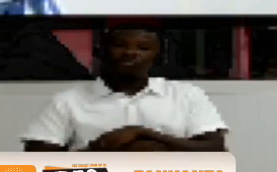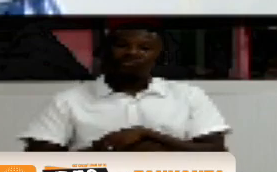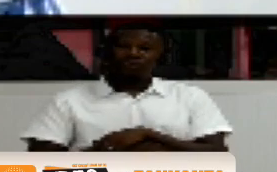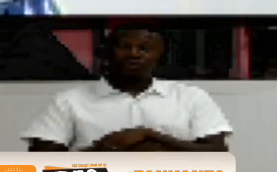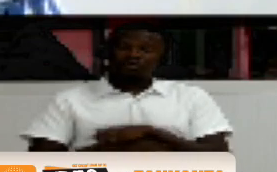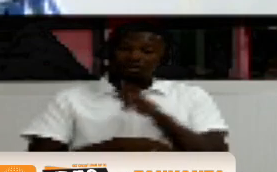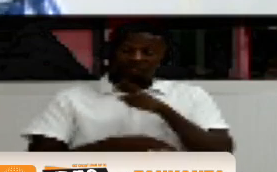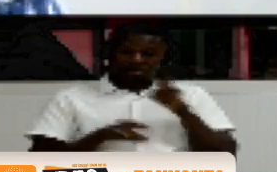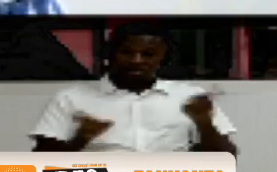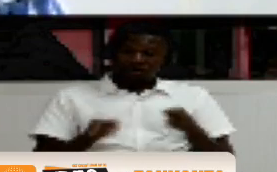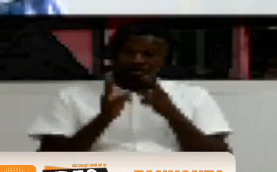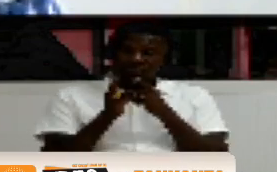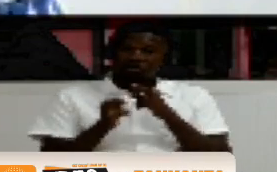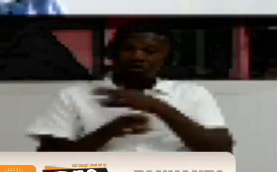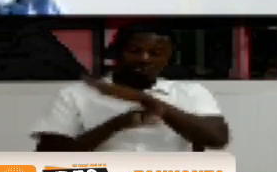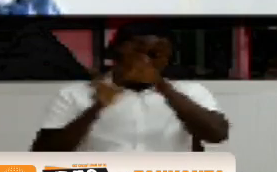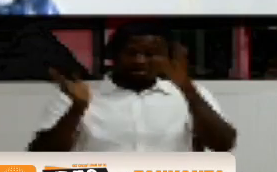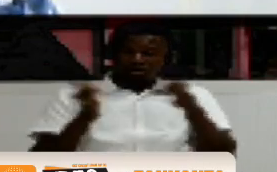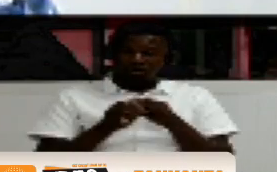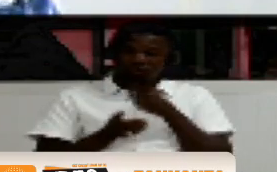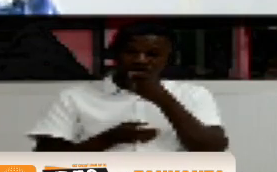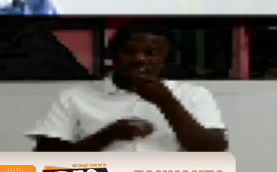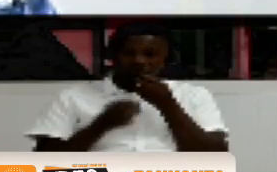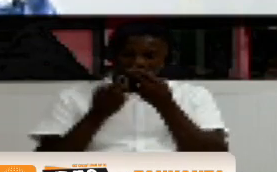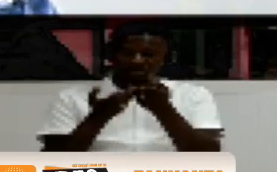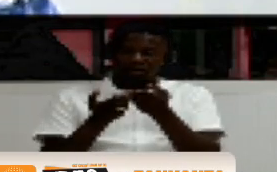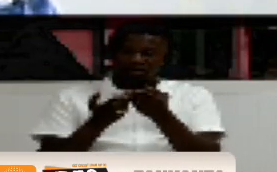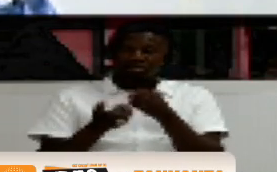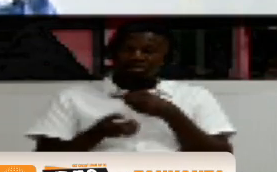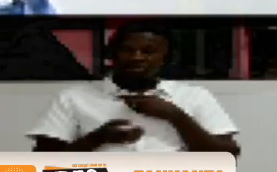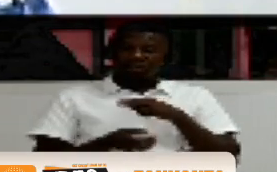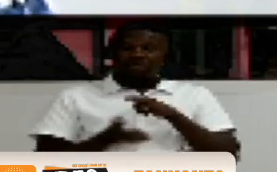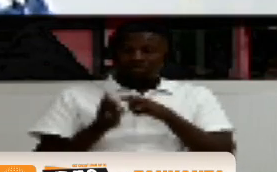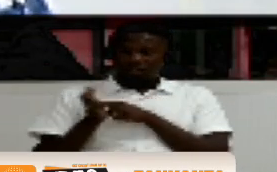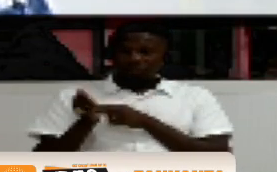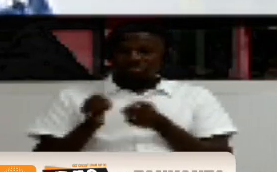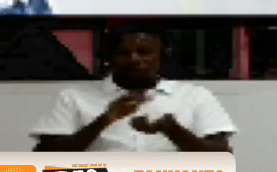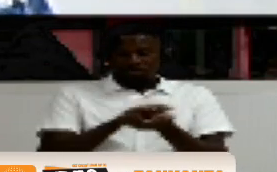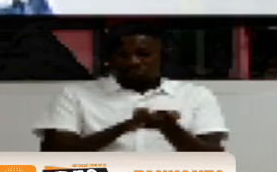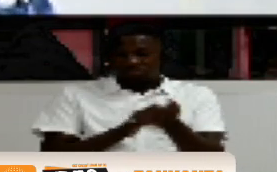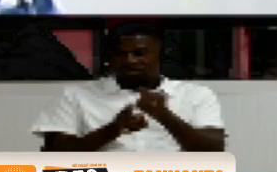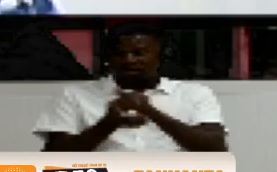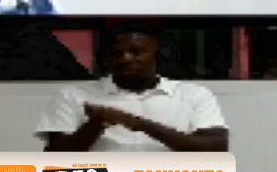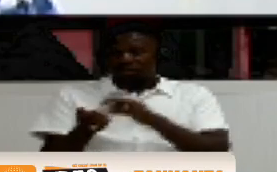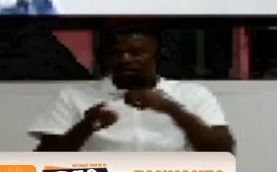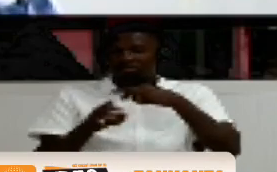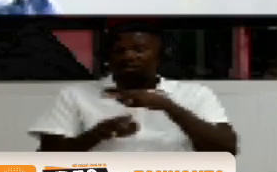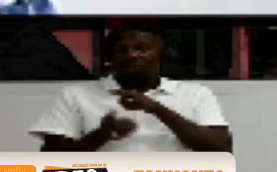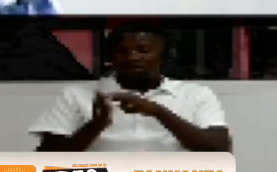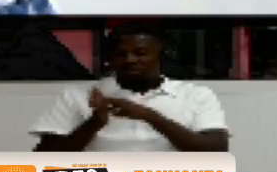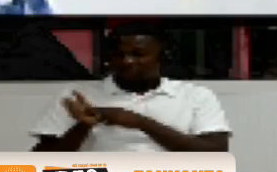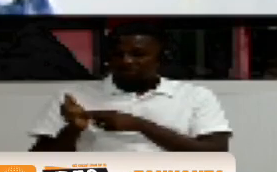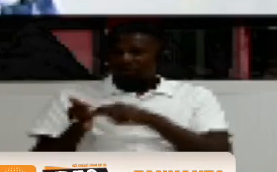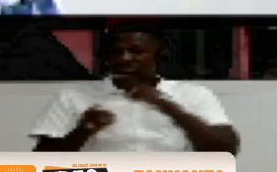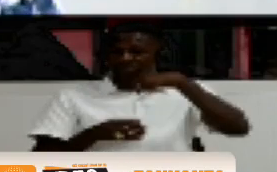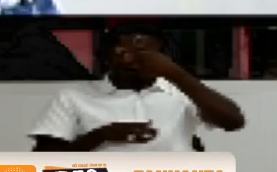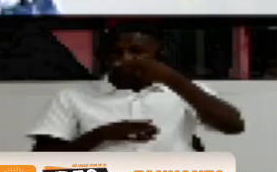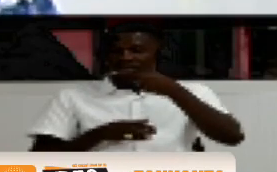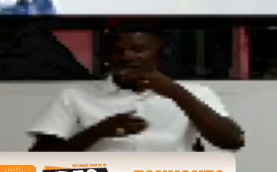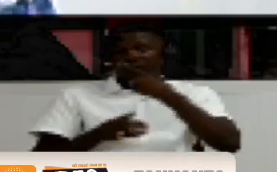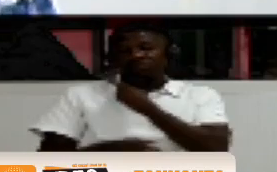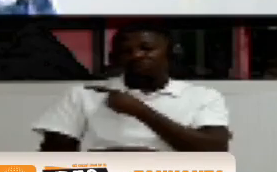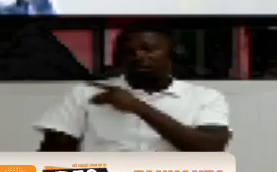they recommended all those that you mentioned that they needed compensation, they needed for the treatment. The